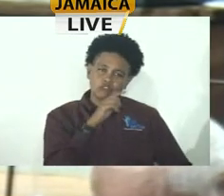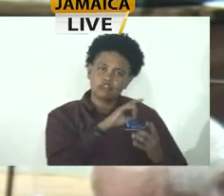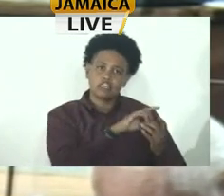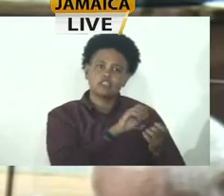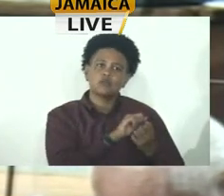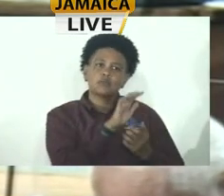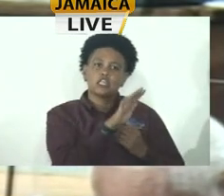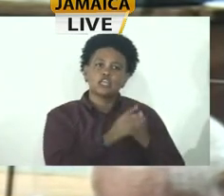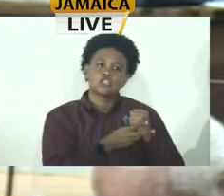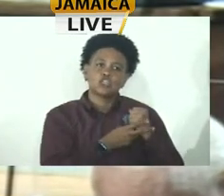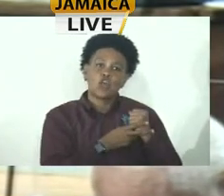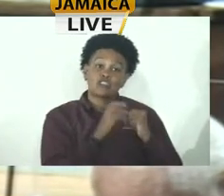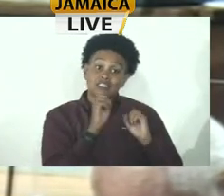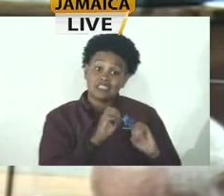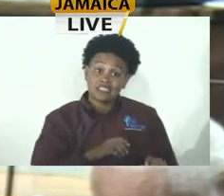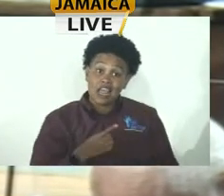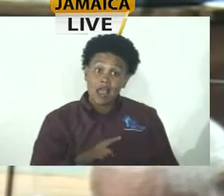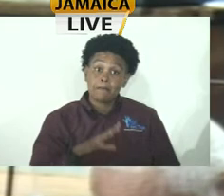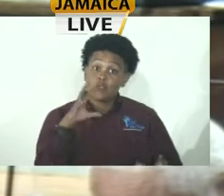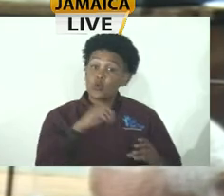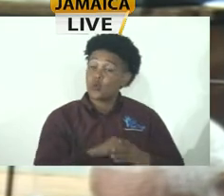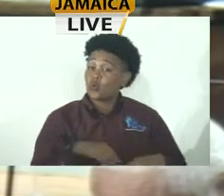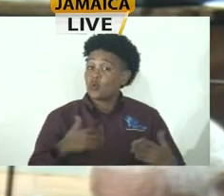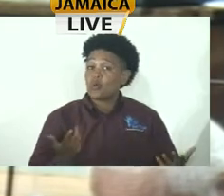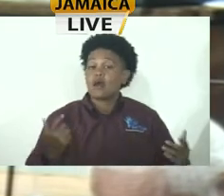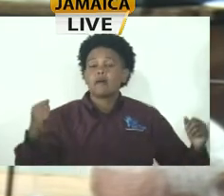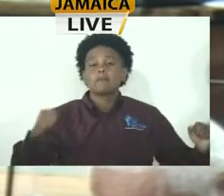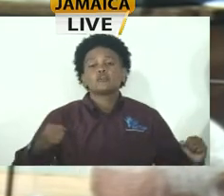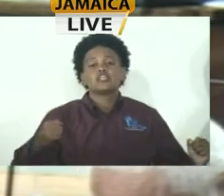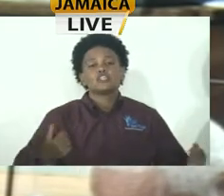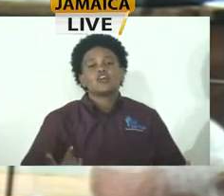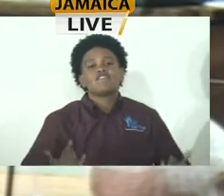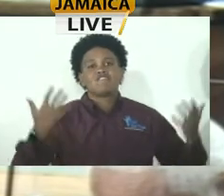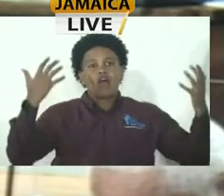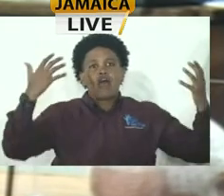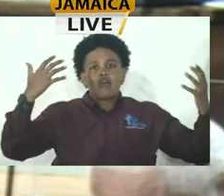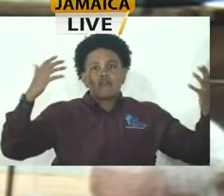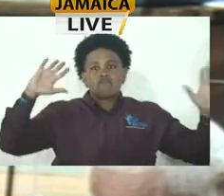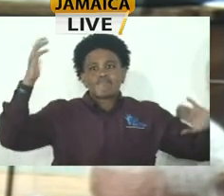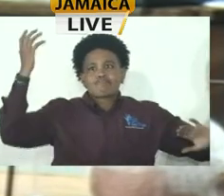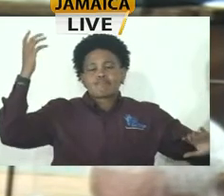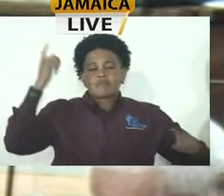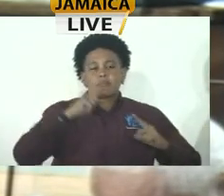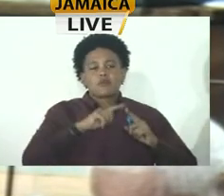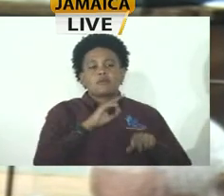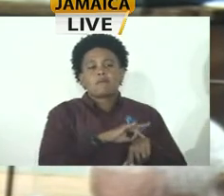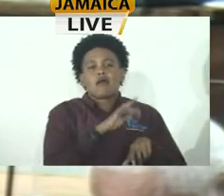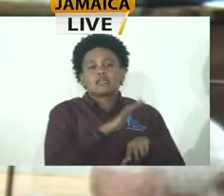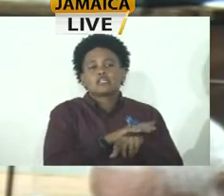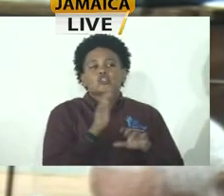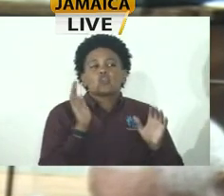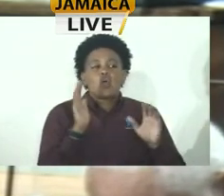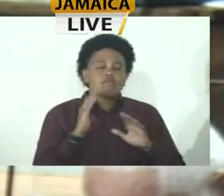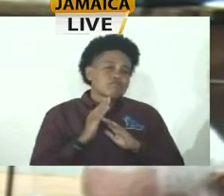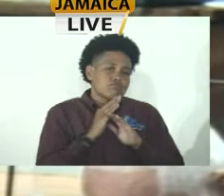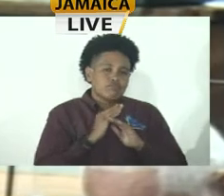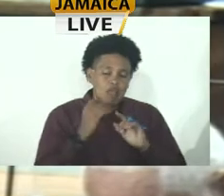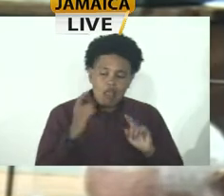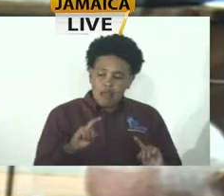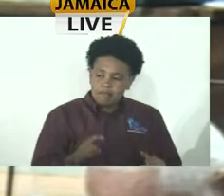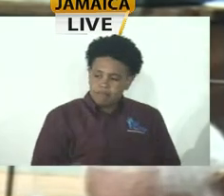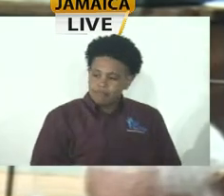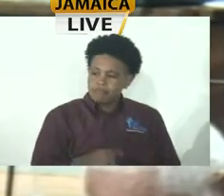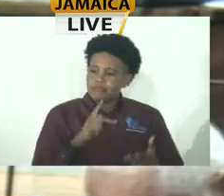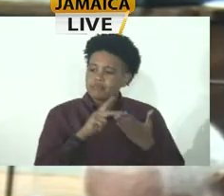storage including potential fire hazards as well as the mosquitoes madam speaker the